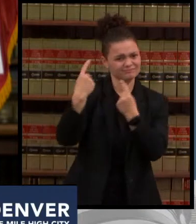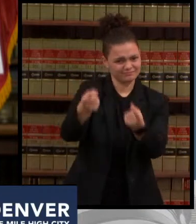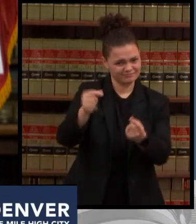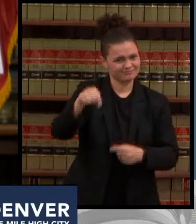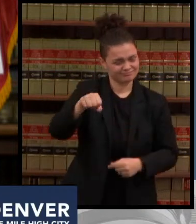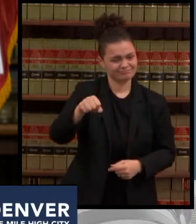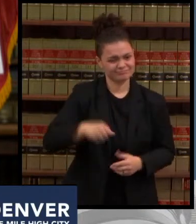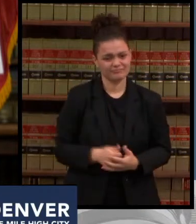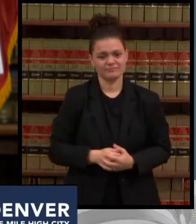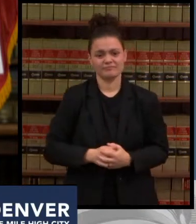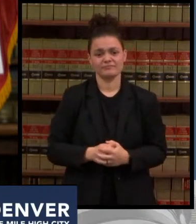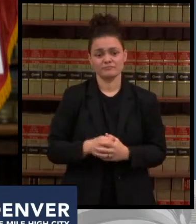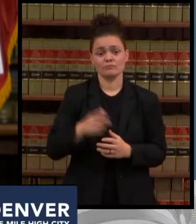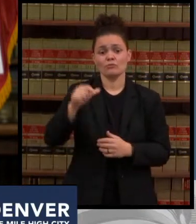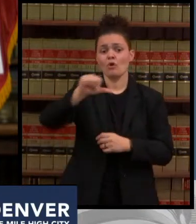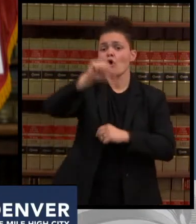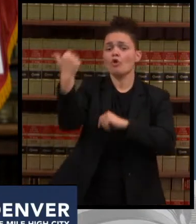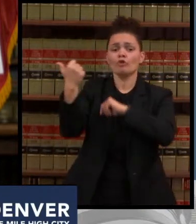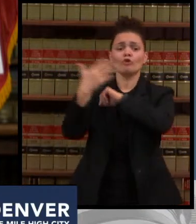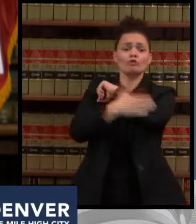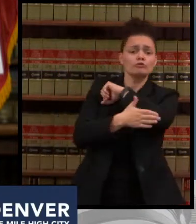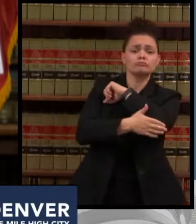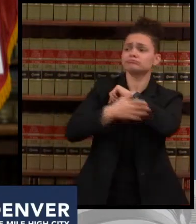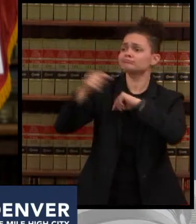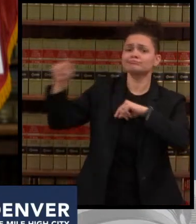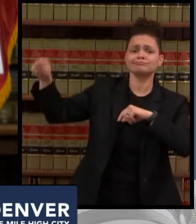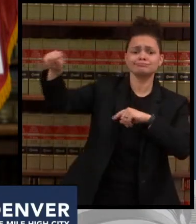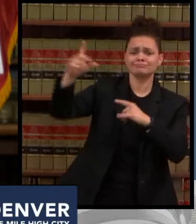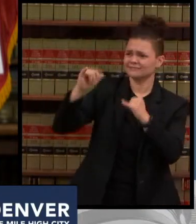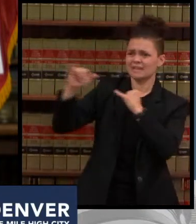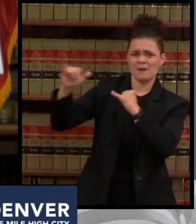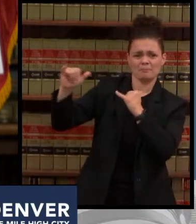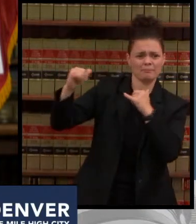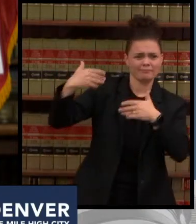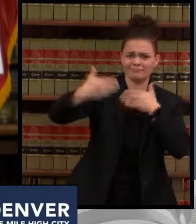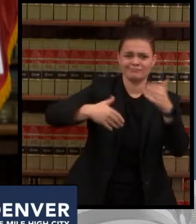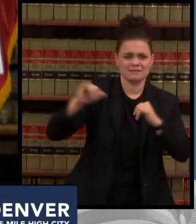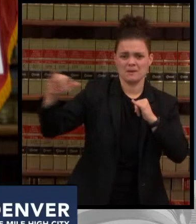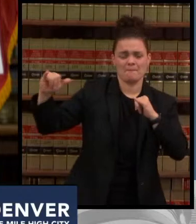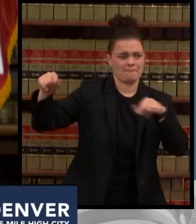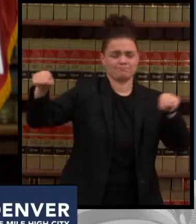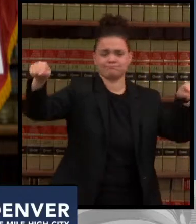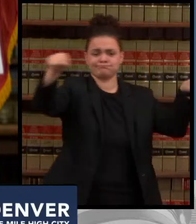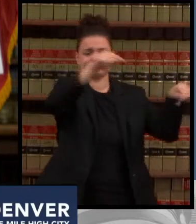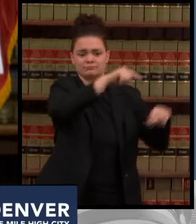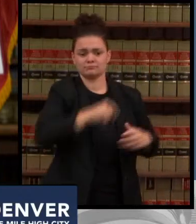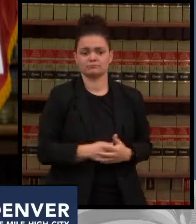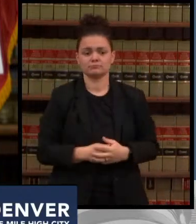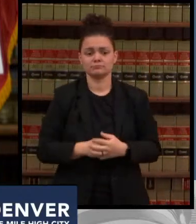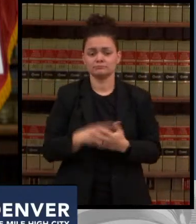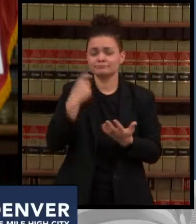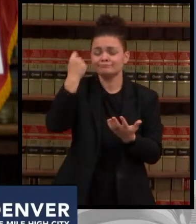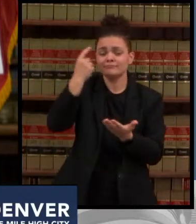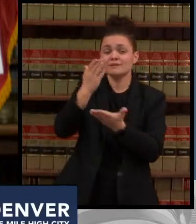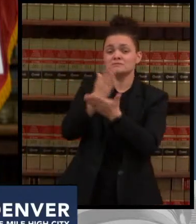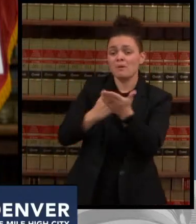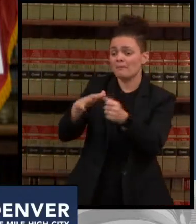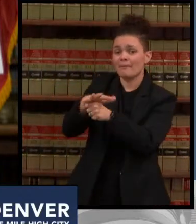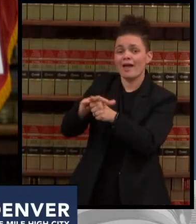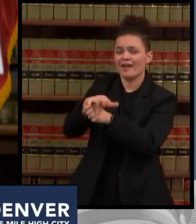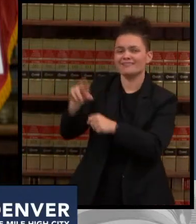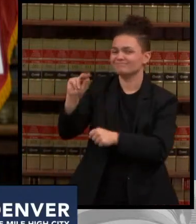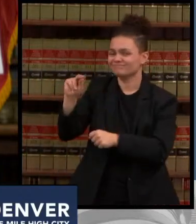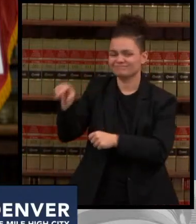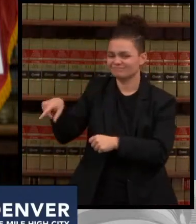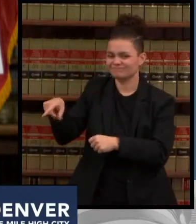the affirmative steps we have taken around vaccines, the pandemic would be under control. But we will do what needs